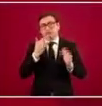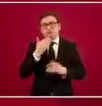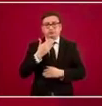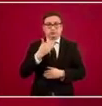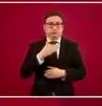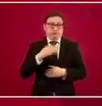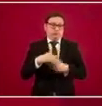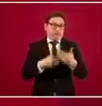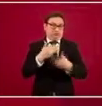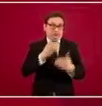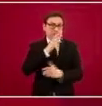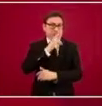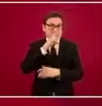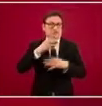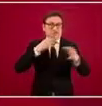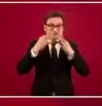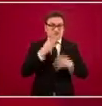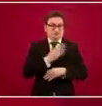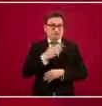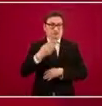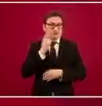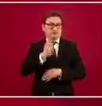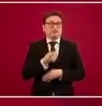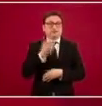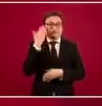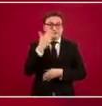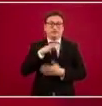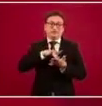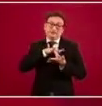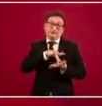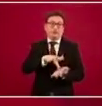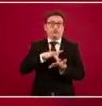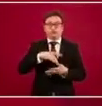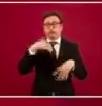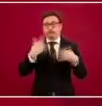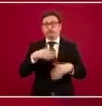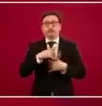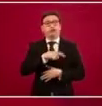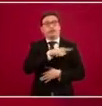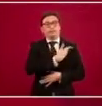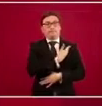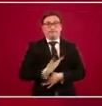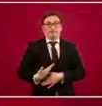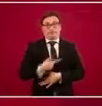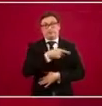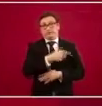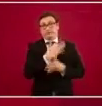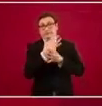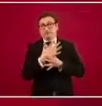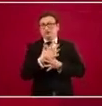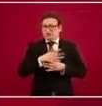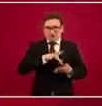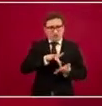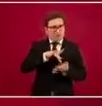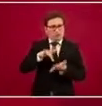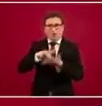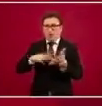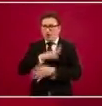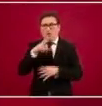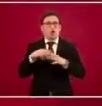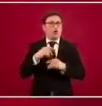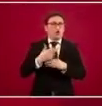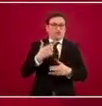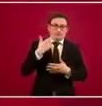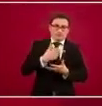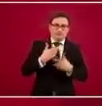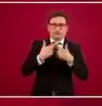the budget we have, the budget we need. We've been presenting this information, but what is great news is the enormous support